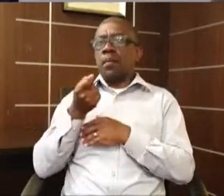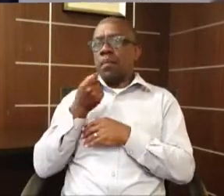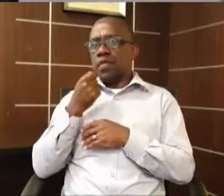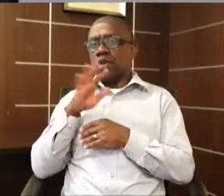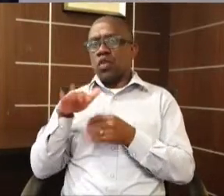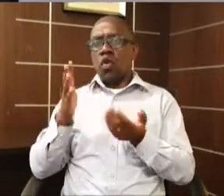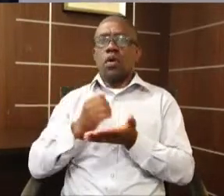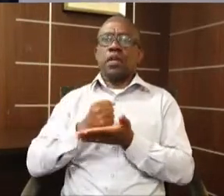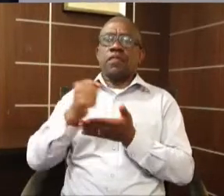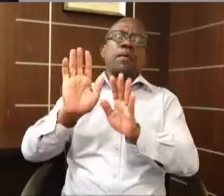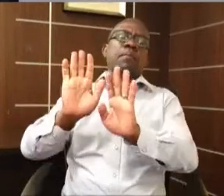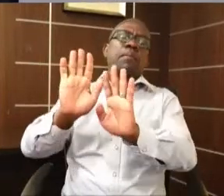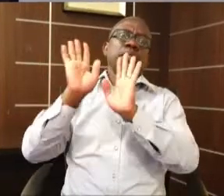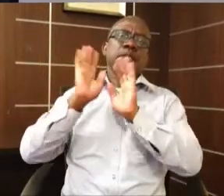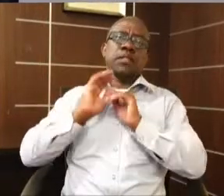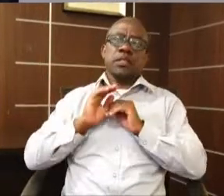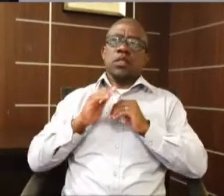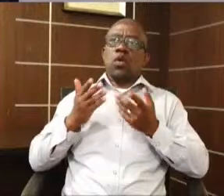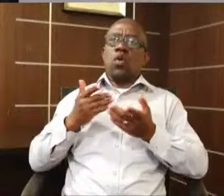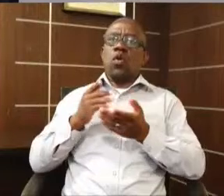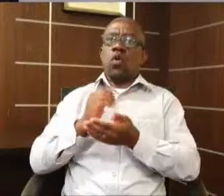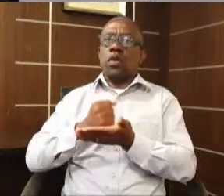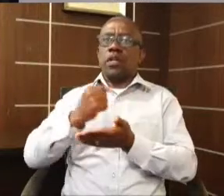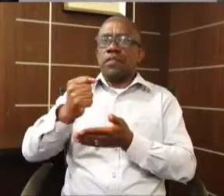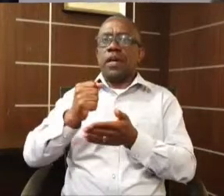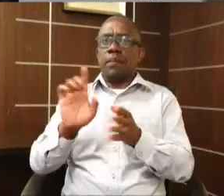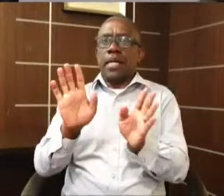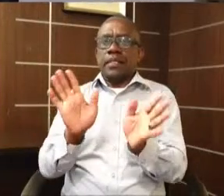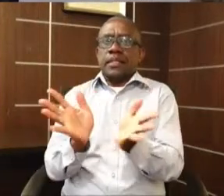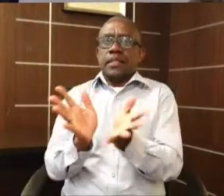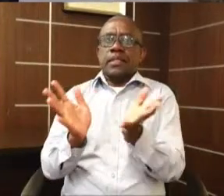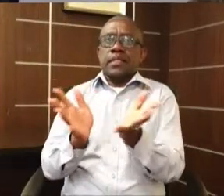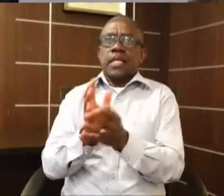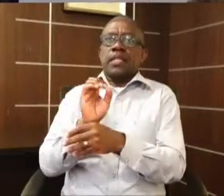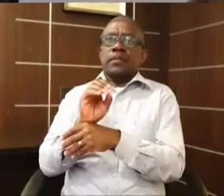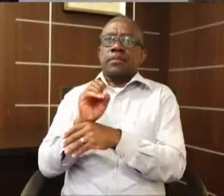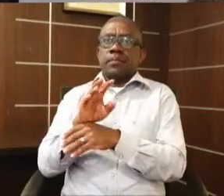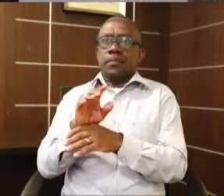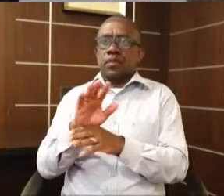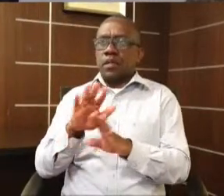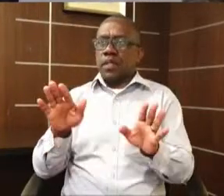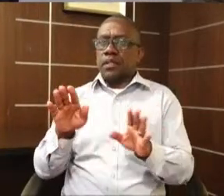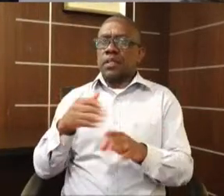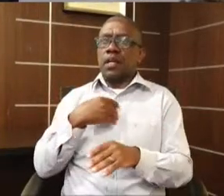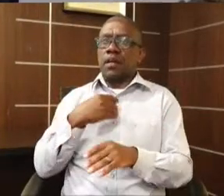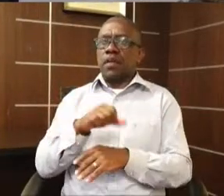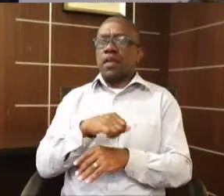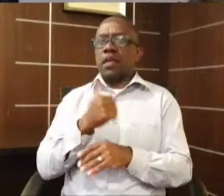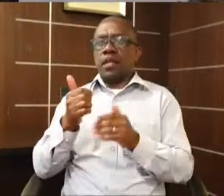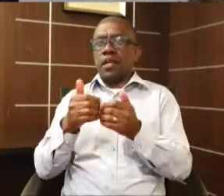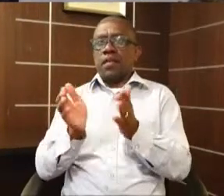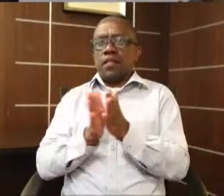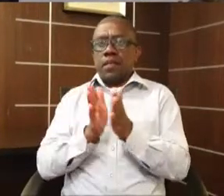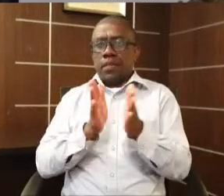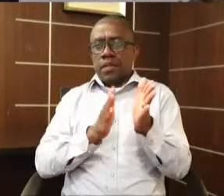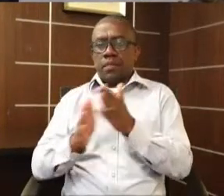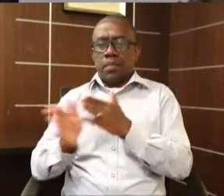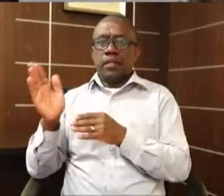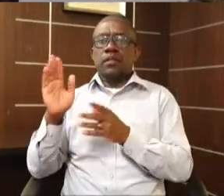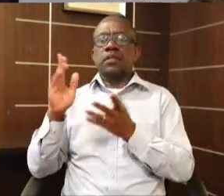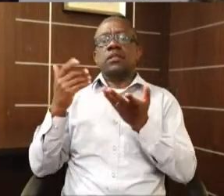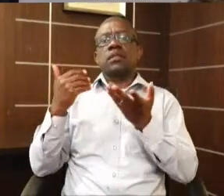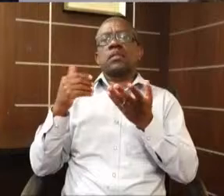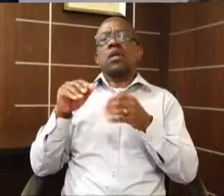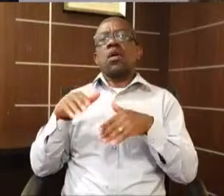referral? Sometimes you go and get reassured. Were there any family planning uptake for the same? And